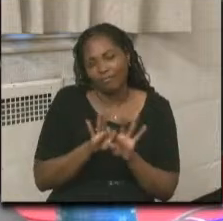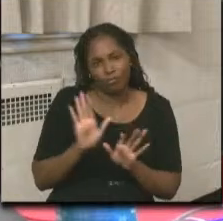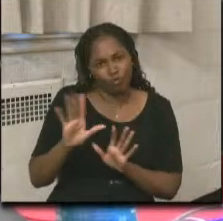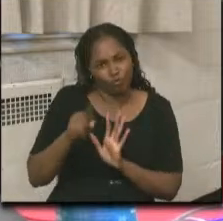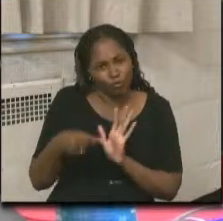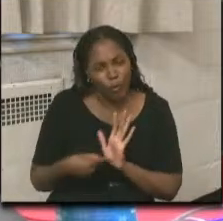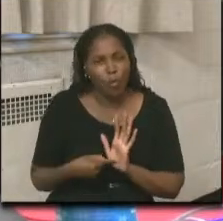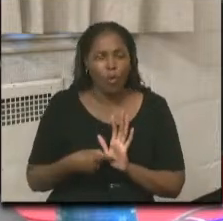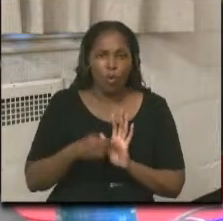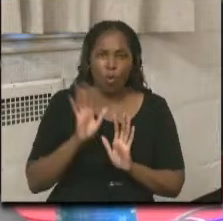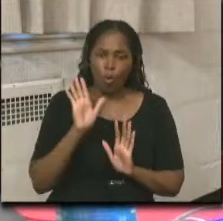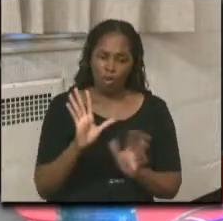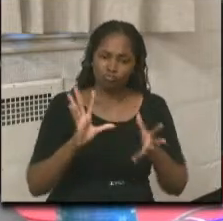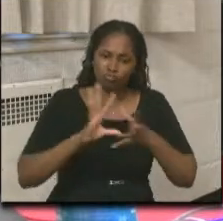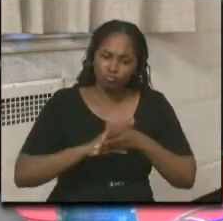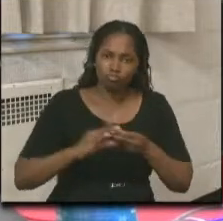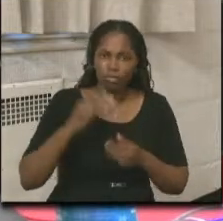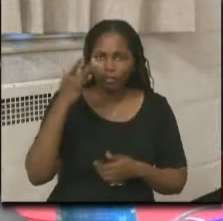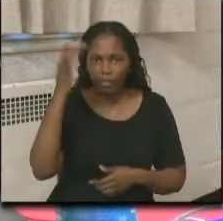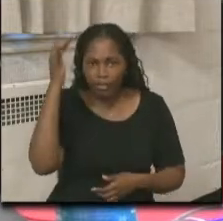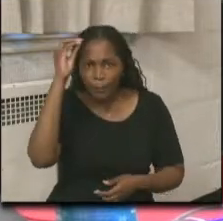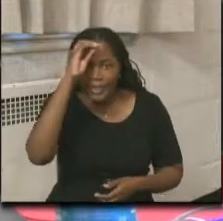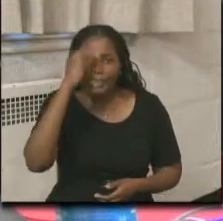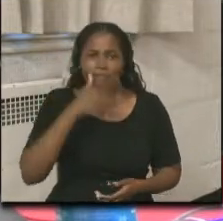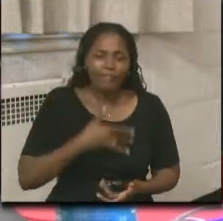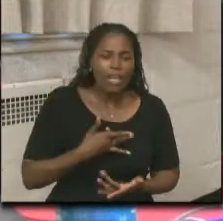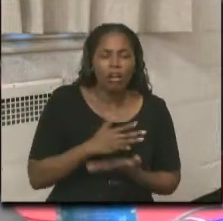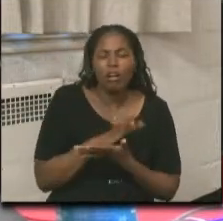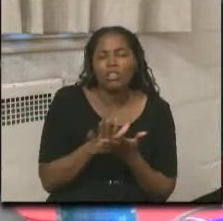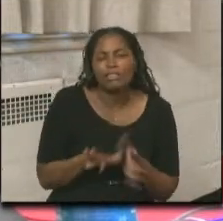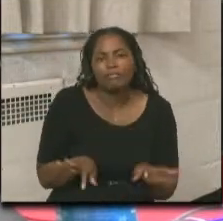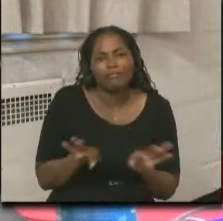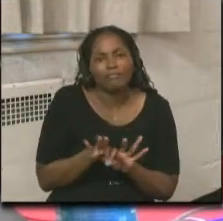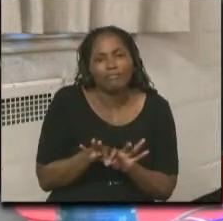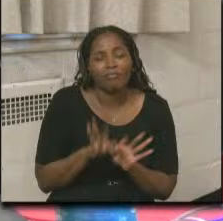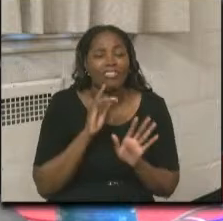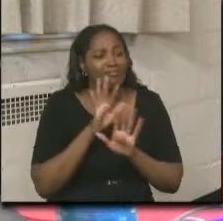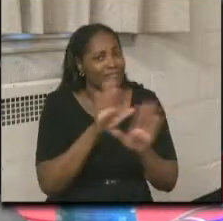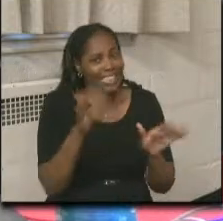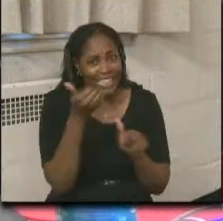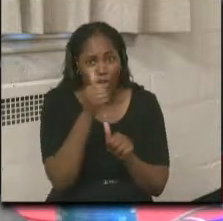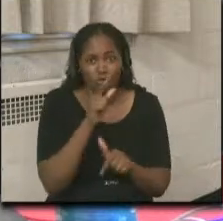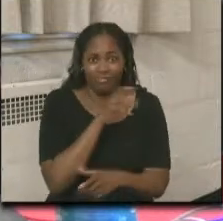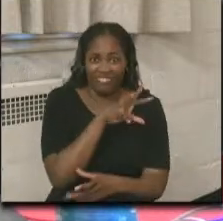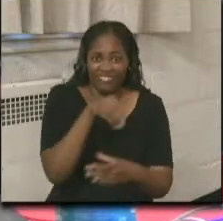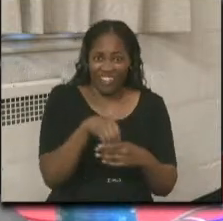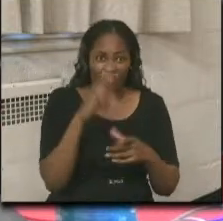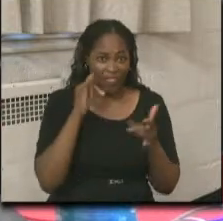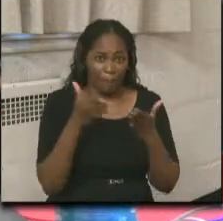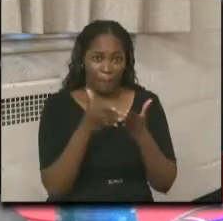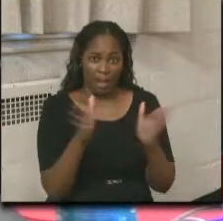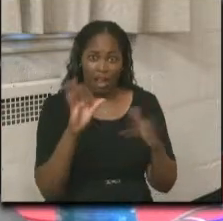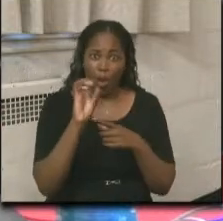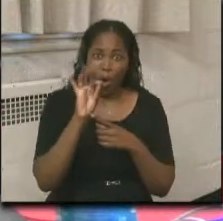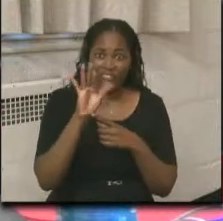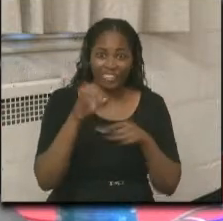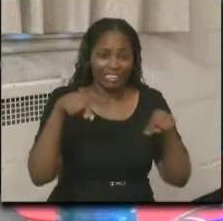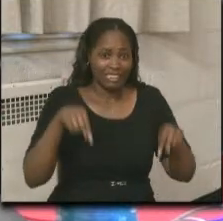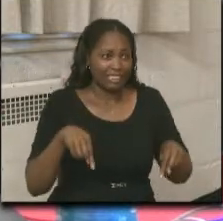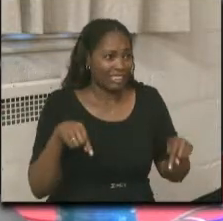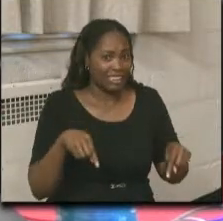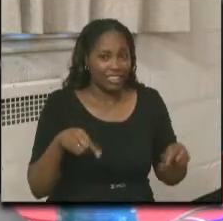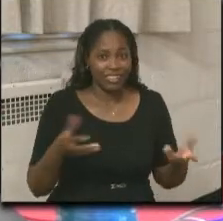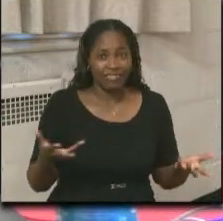expertise and experience. And it should just not go without saying that every person that signs up for a public office doesn't bring